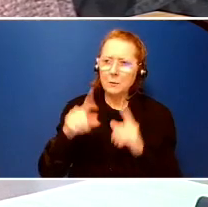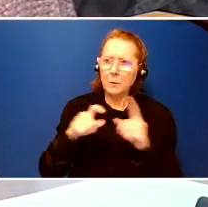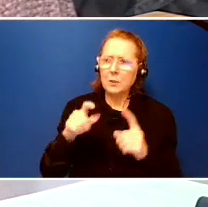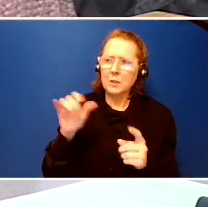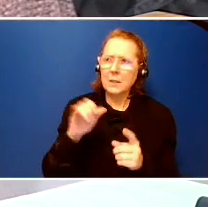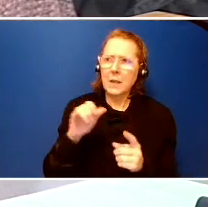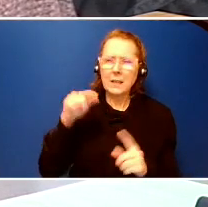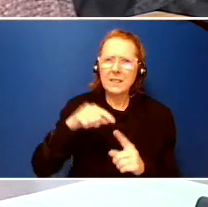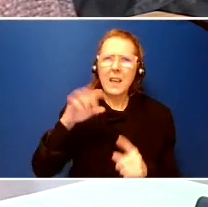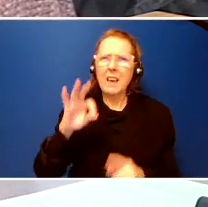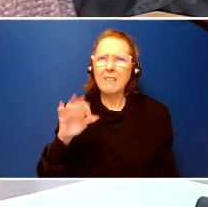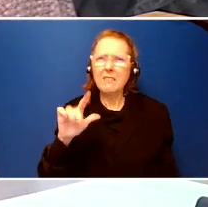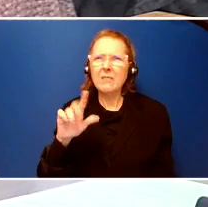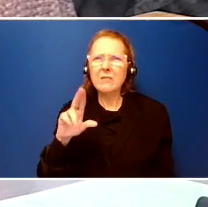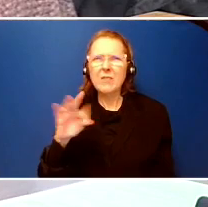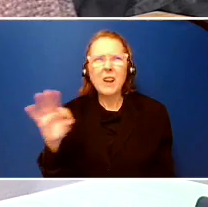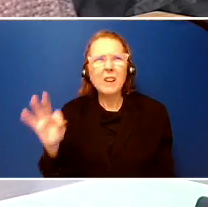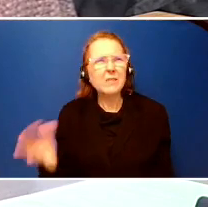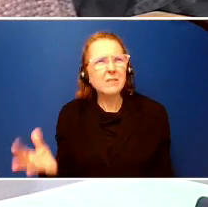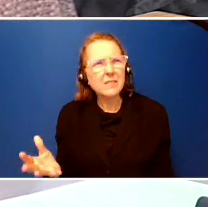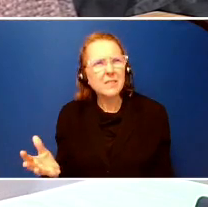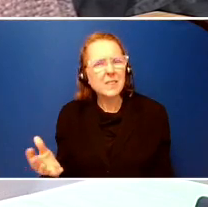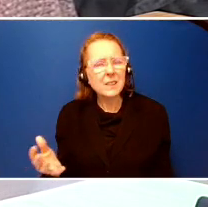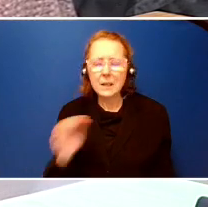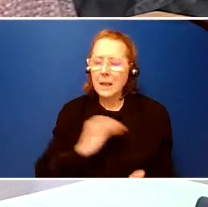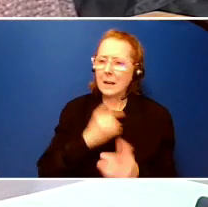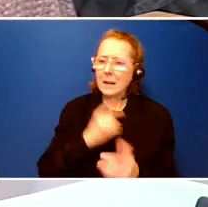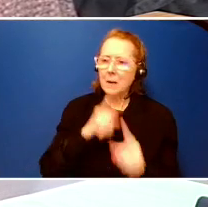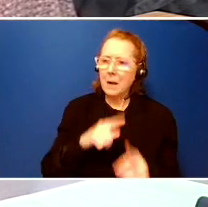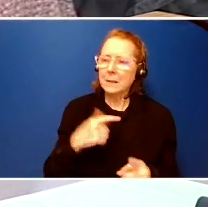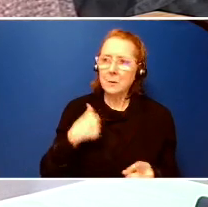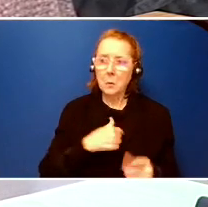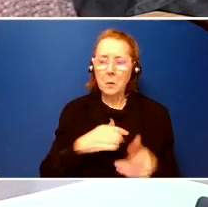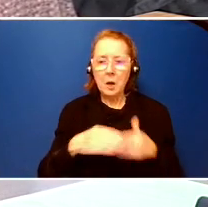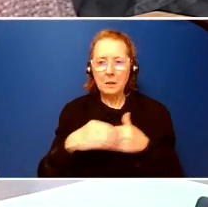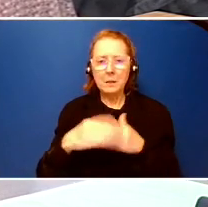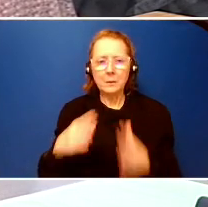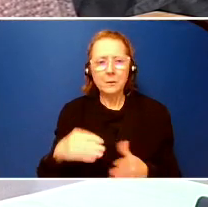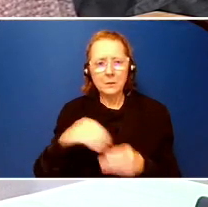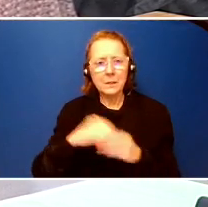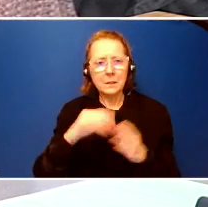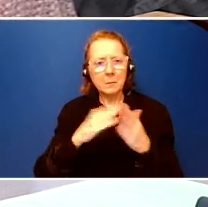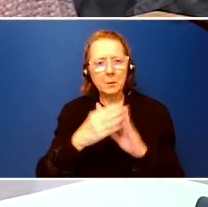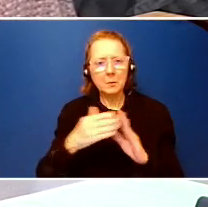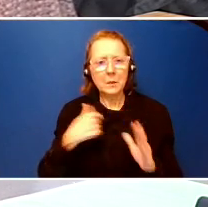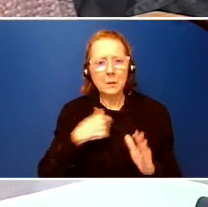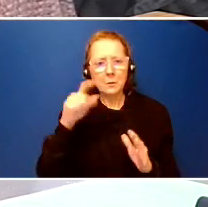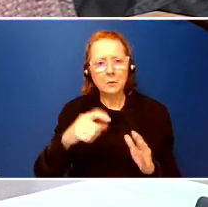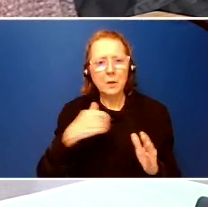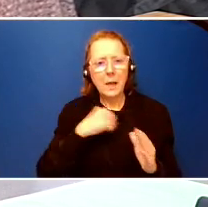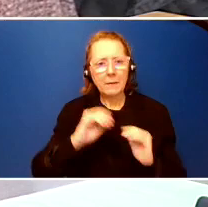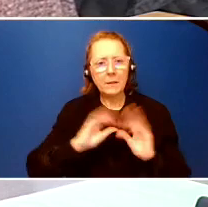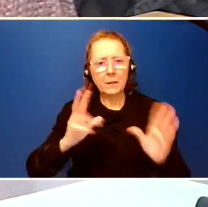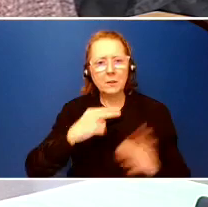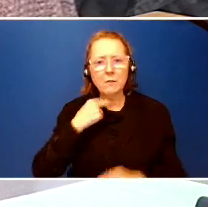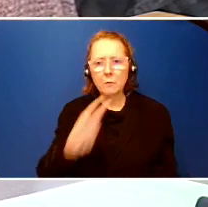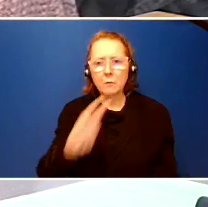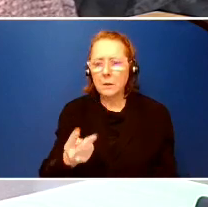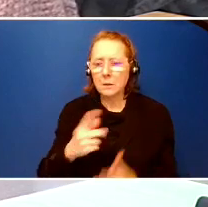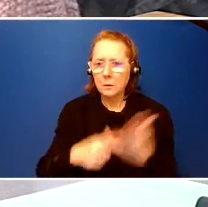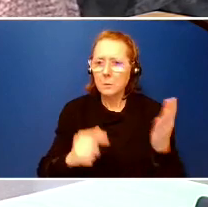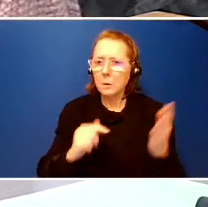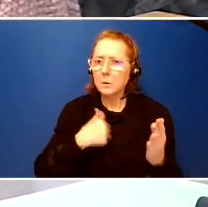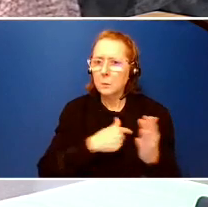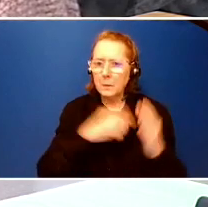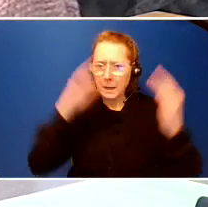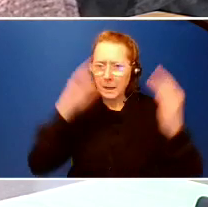think our answer was, as leaders in the community, we should have a clear voice on what we expect and what we want